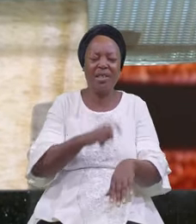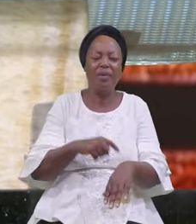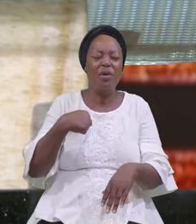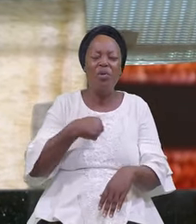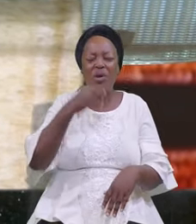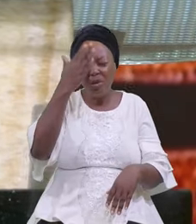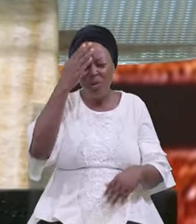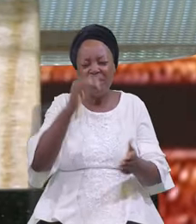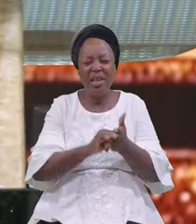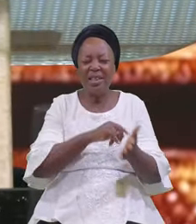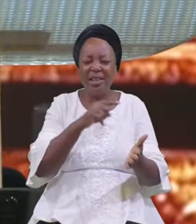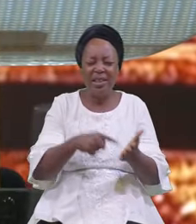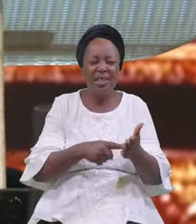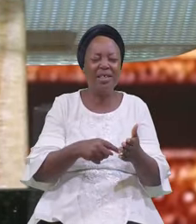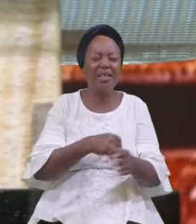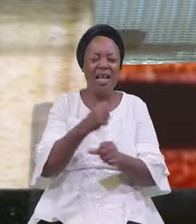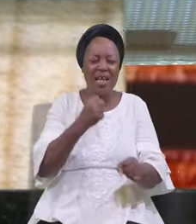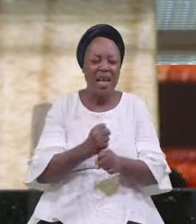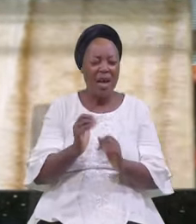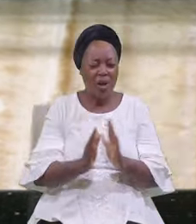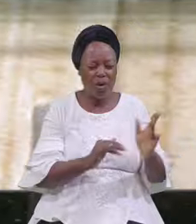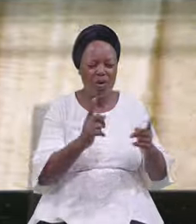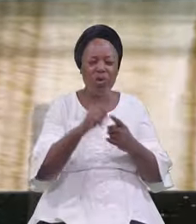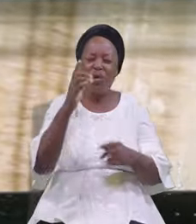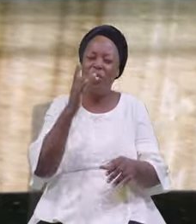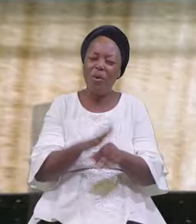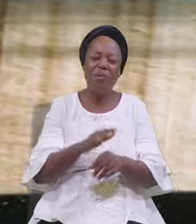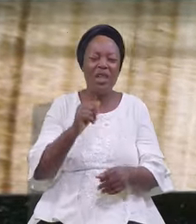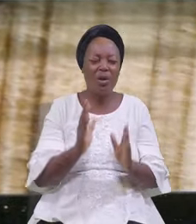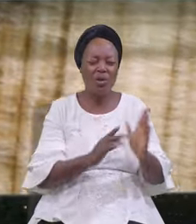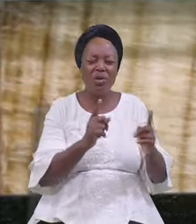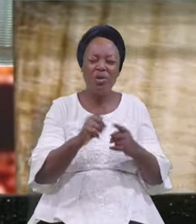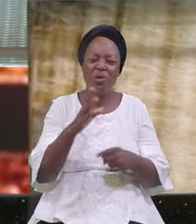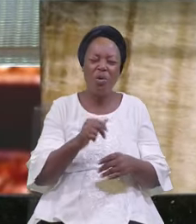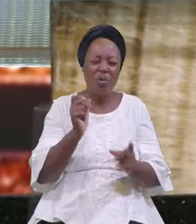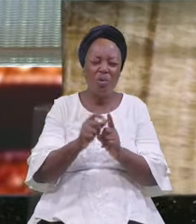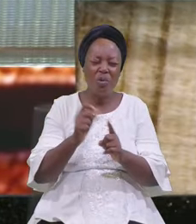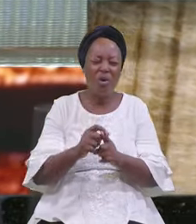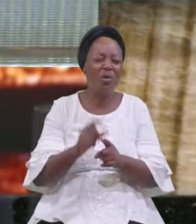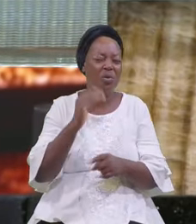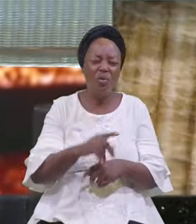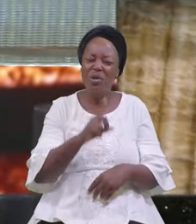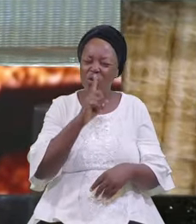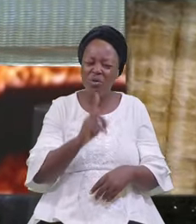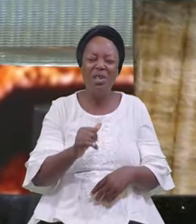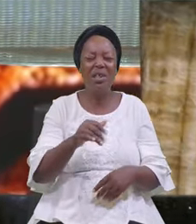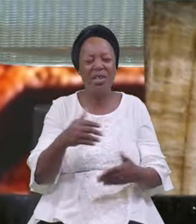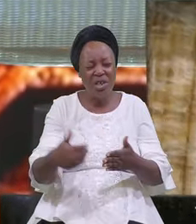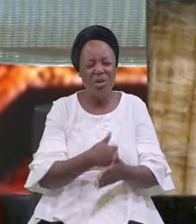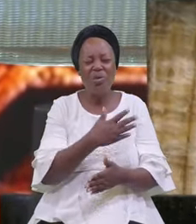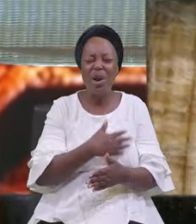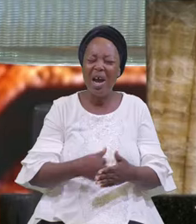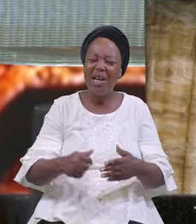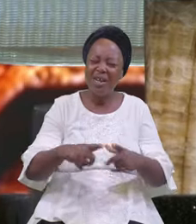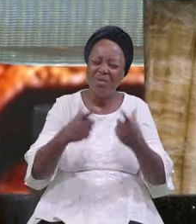know that this year, according to your promise, according to our faith, will be really new and fresh